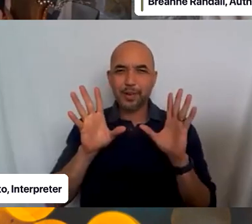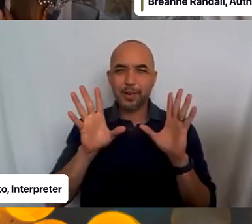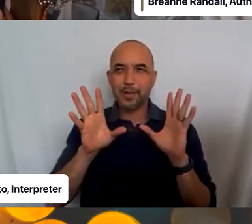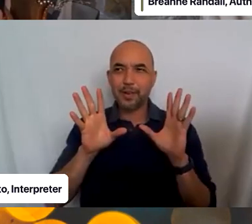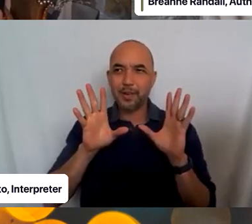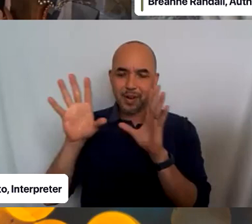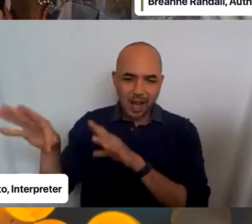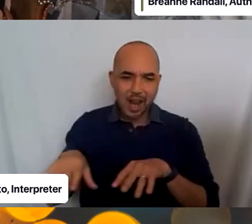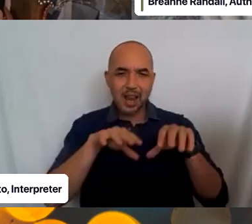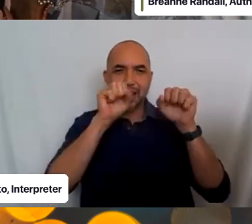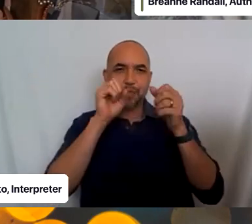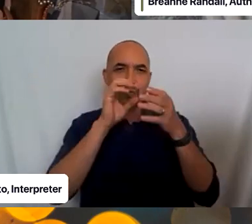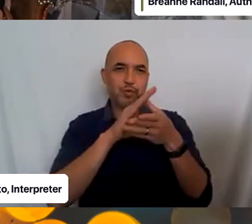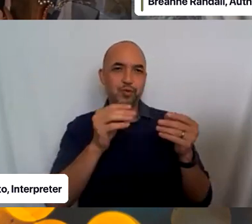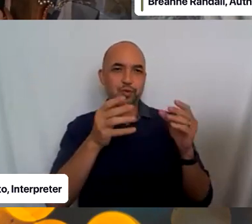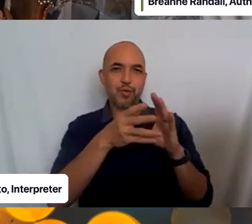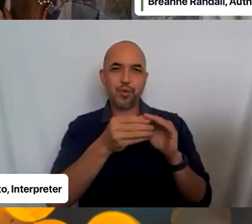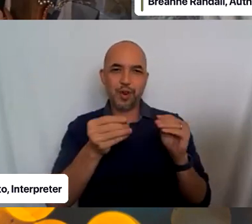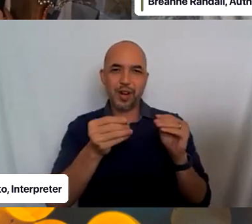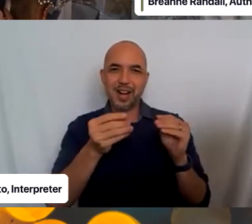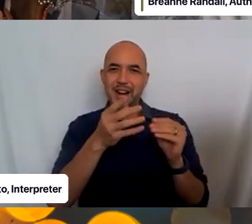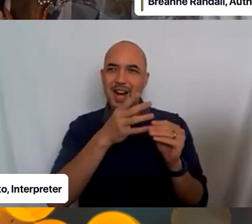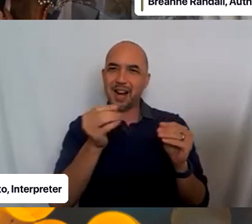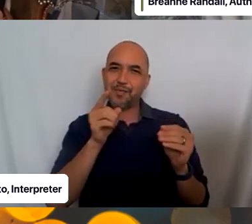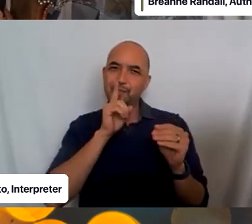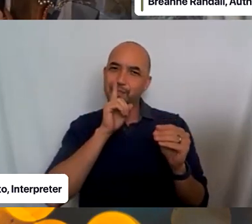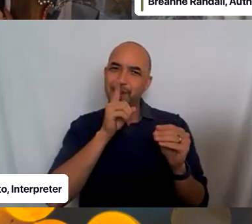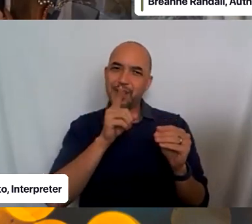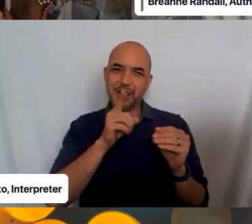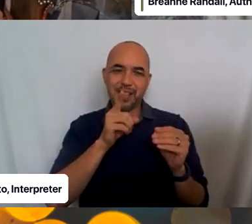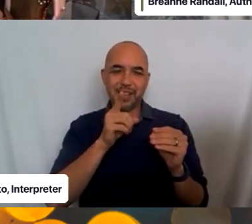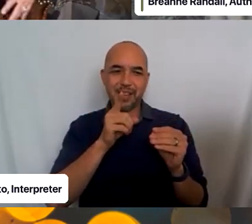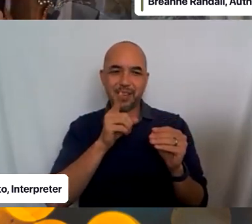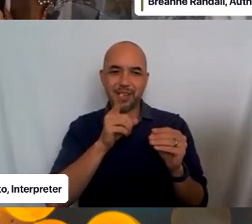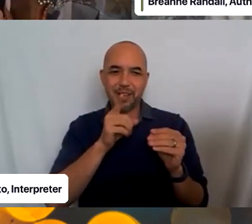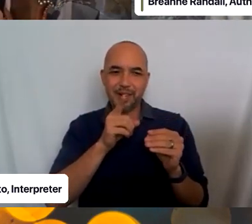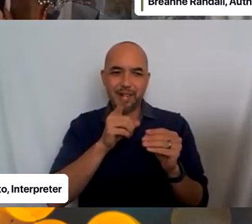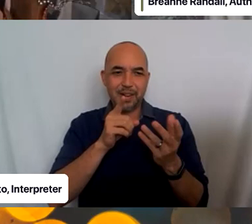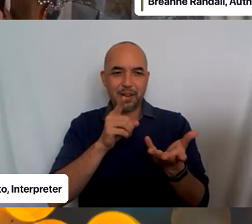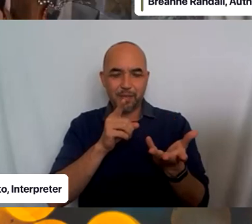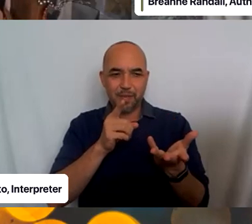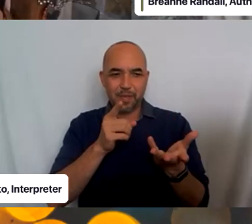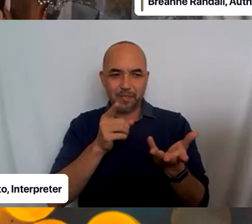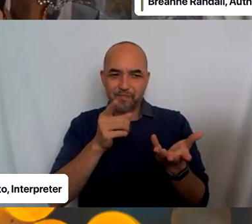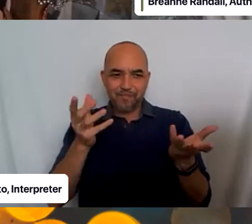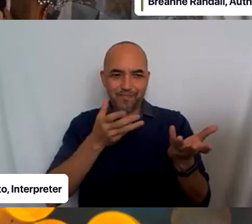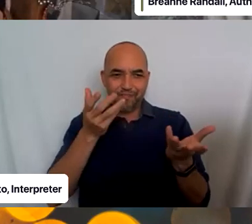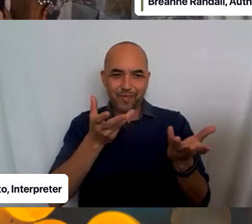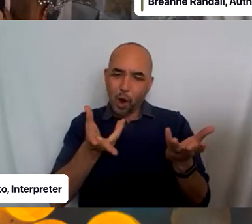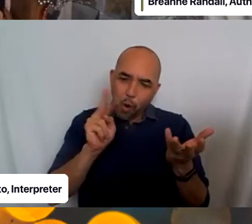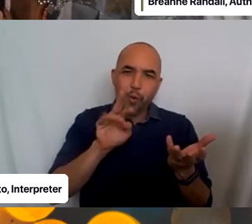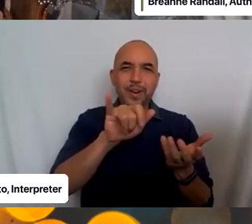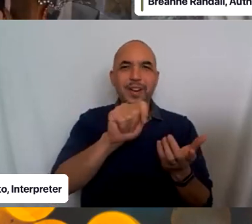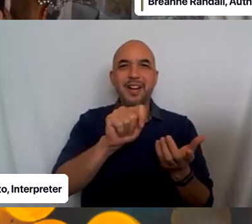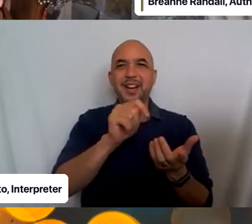narrative like and just have owned it, and you've gone to TikTok and have created your own audience, and now you're growing and growing and growing and clearly